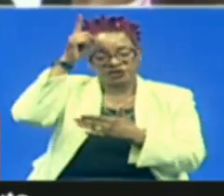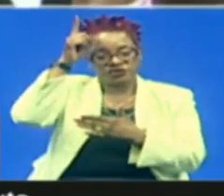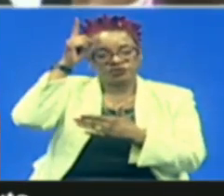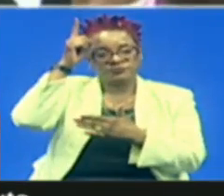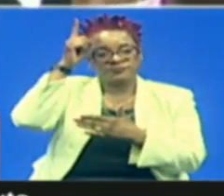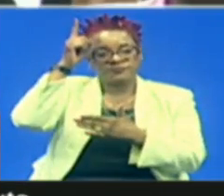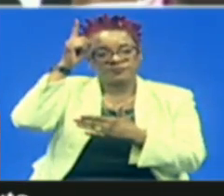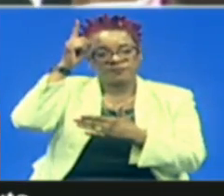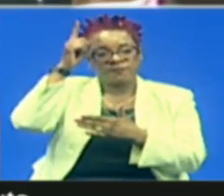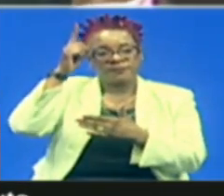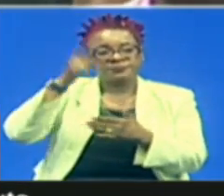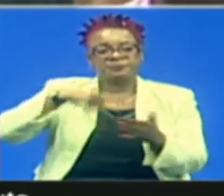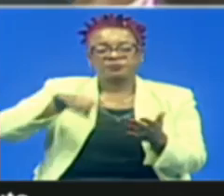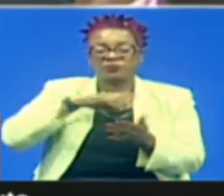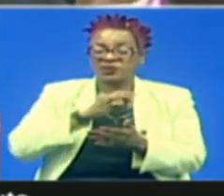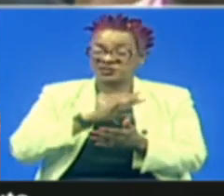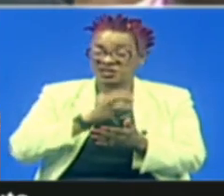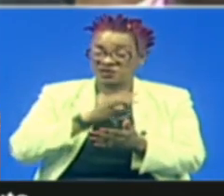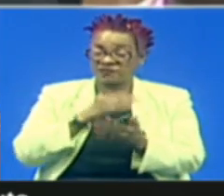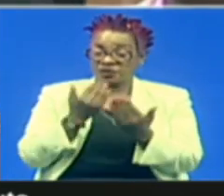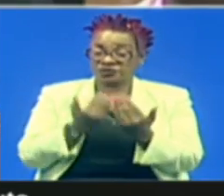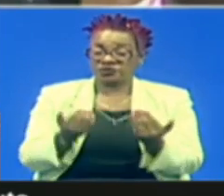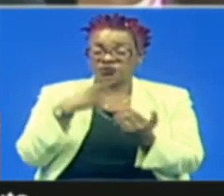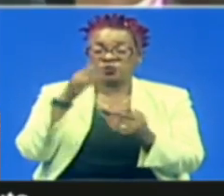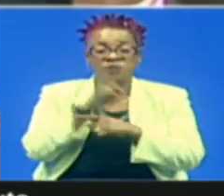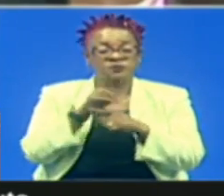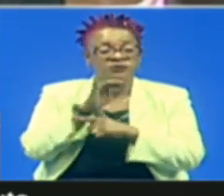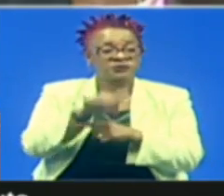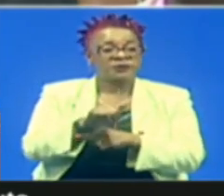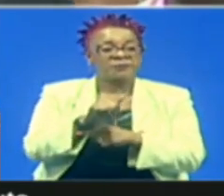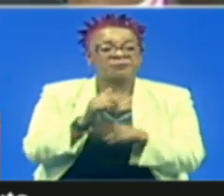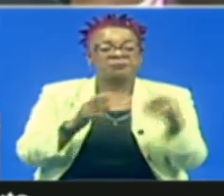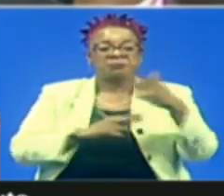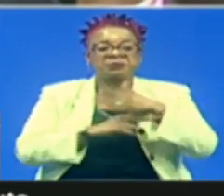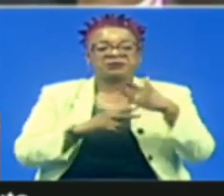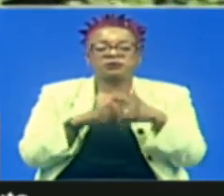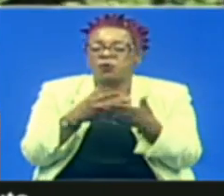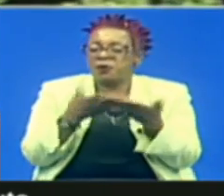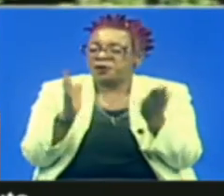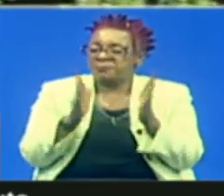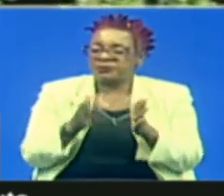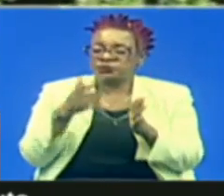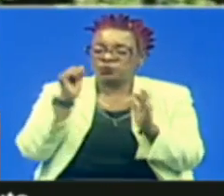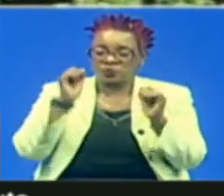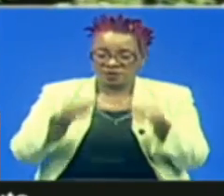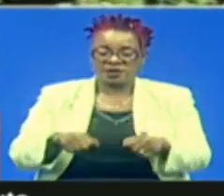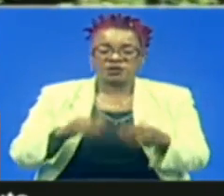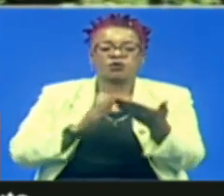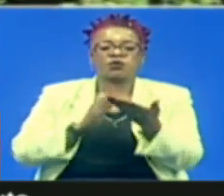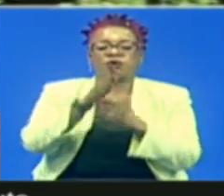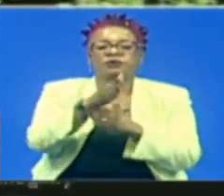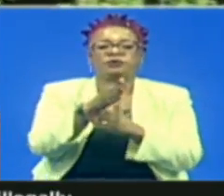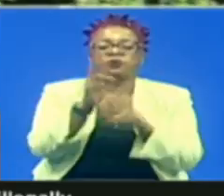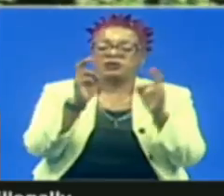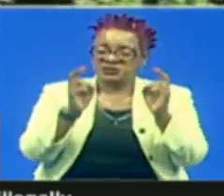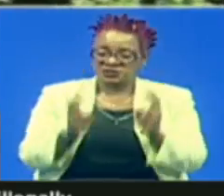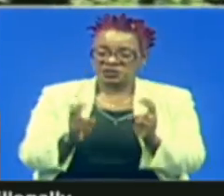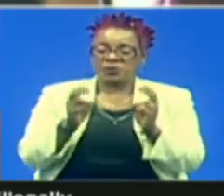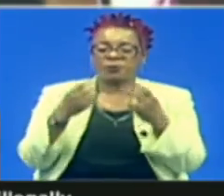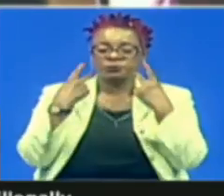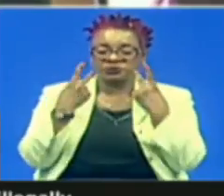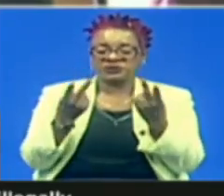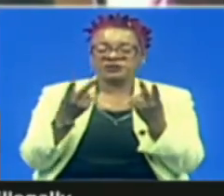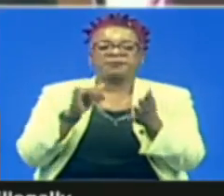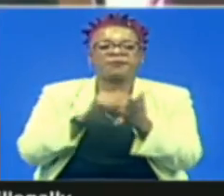even get scared of our children who are using that bridge and even anyone who may dare to cross along that bridge. We shall sit down to see to it